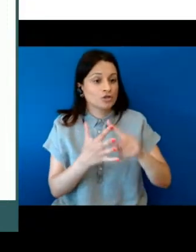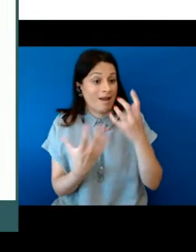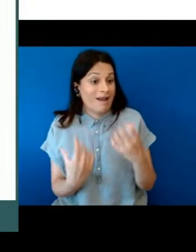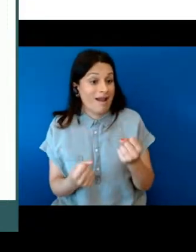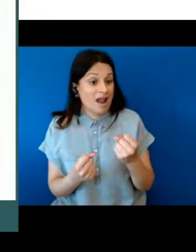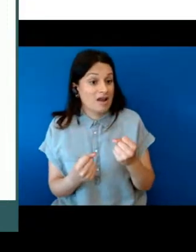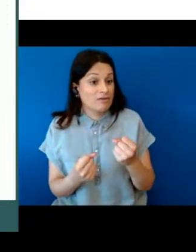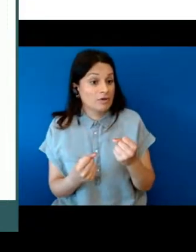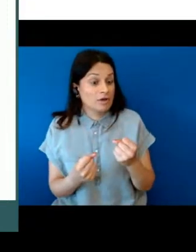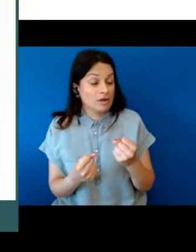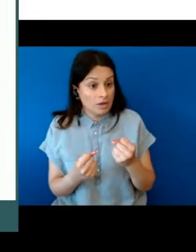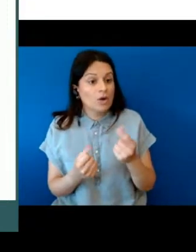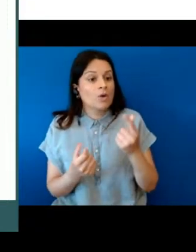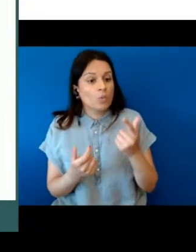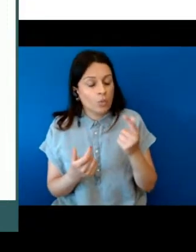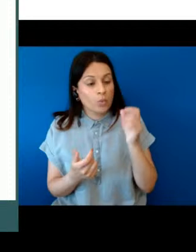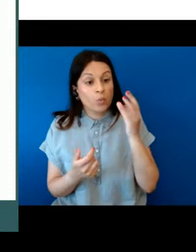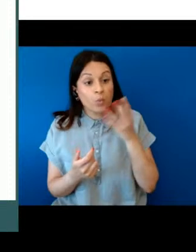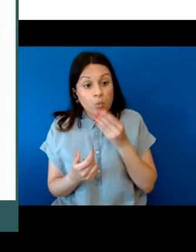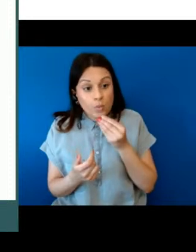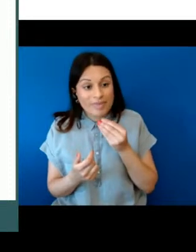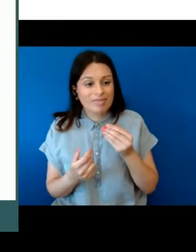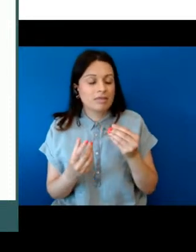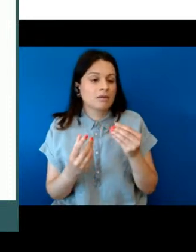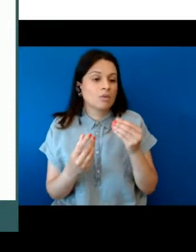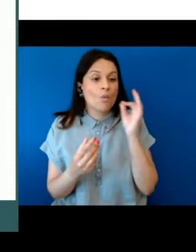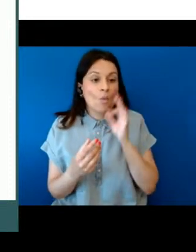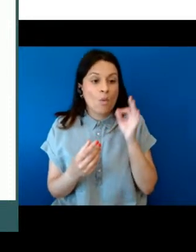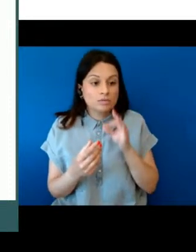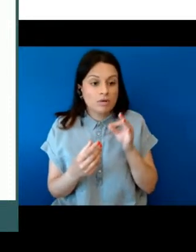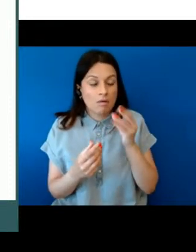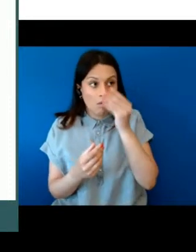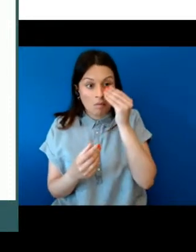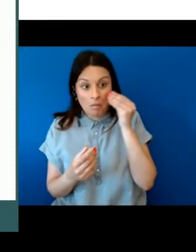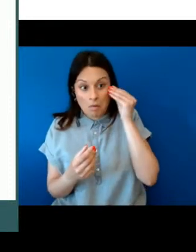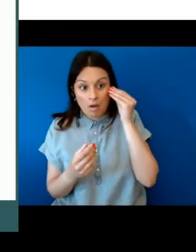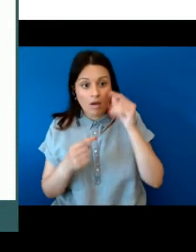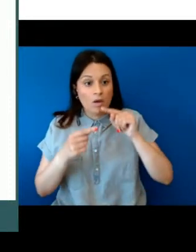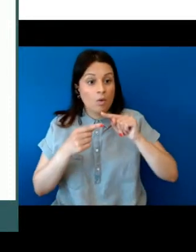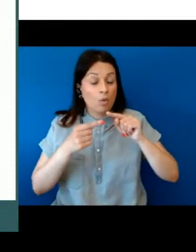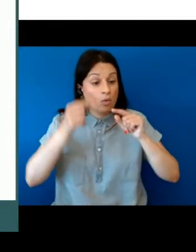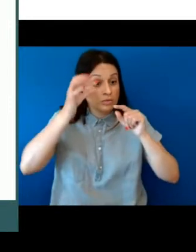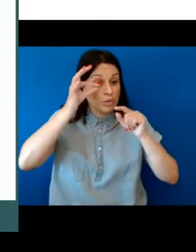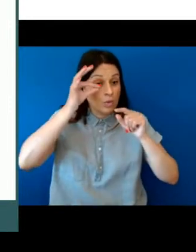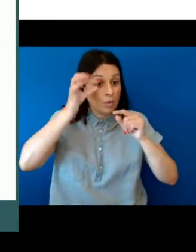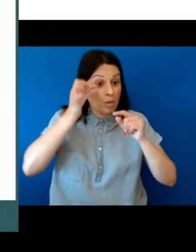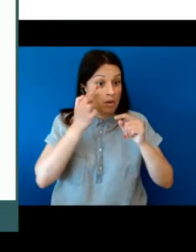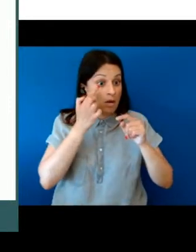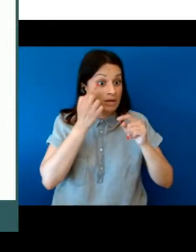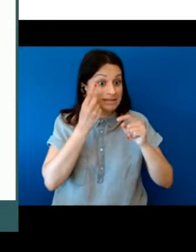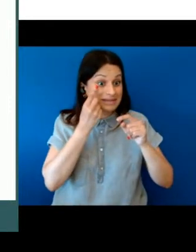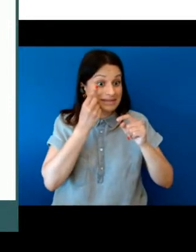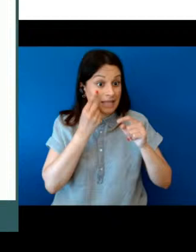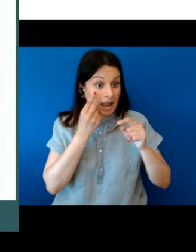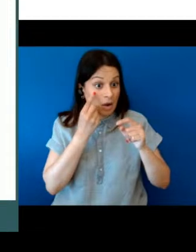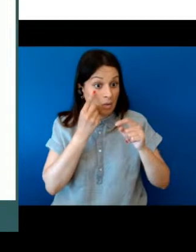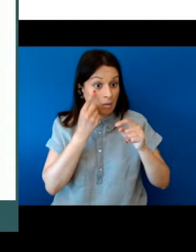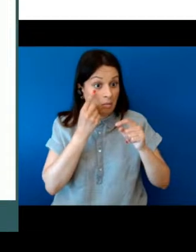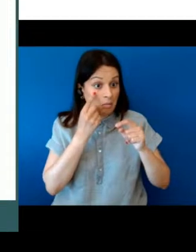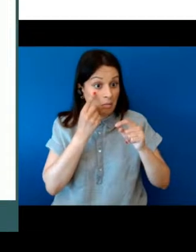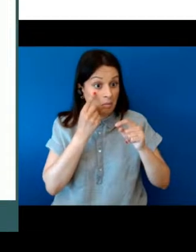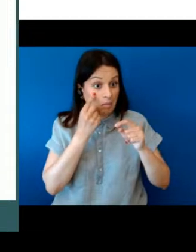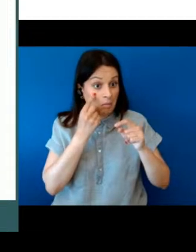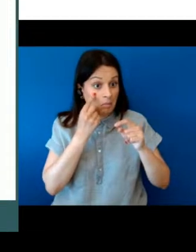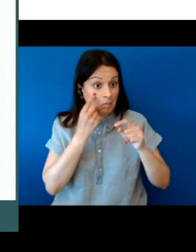pad. The eyelid, the lower eyelid should then be pulled down. The one drop should be